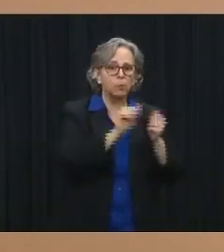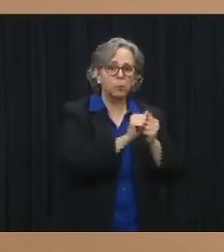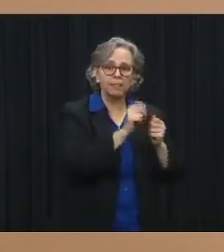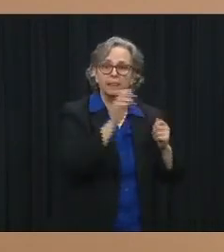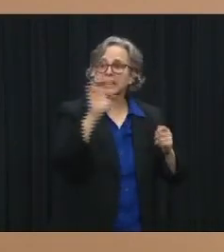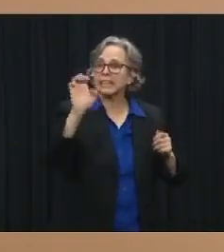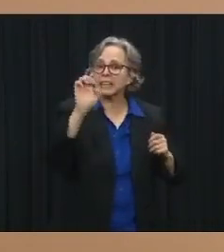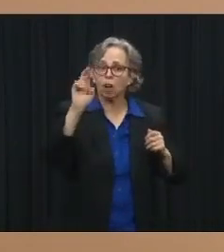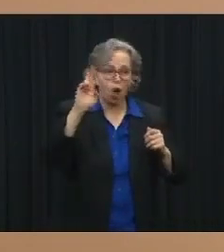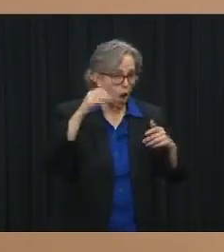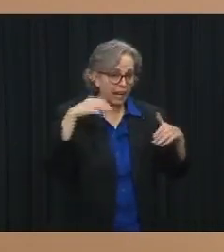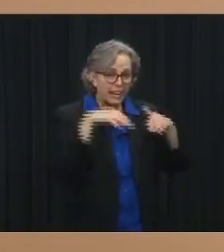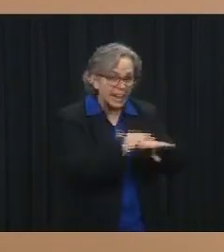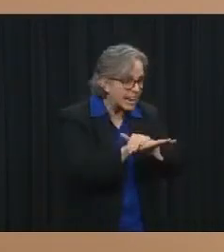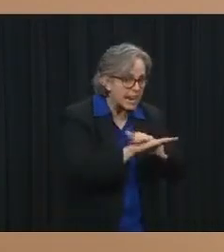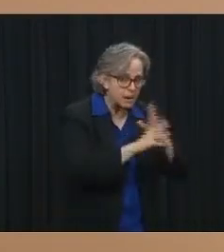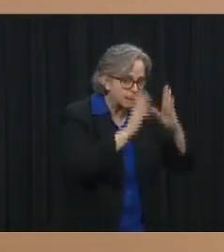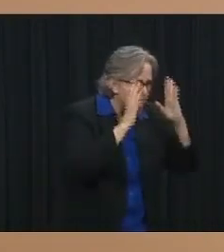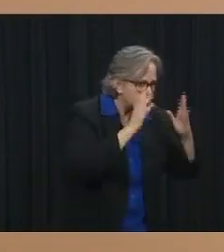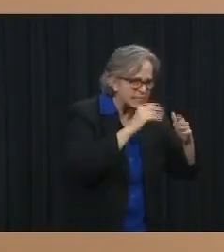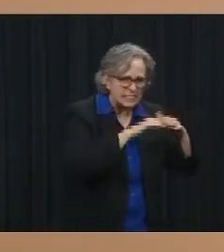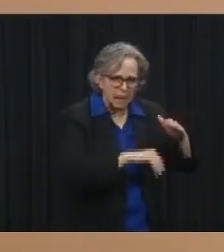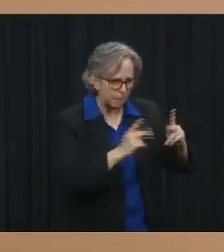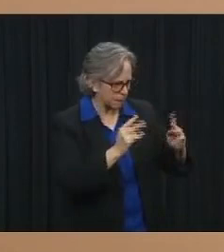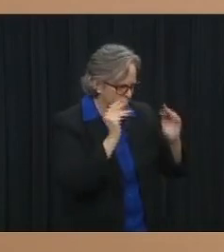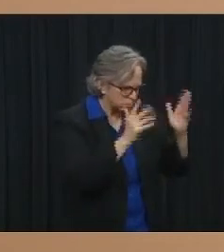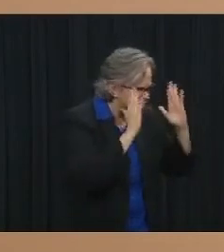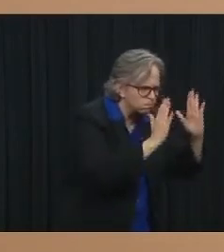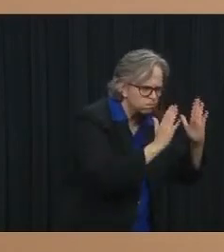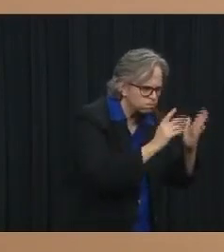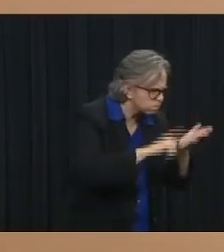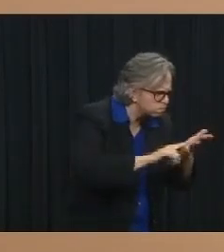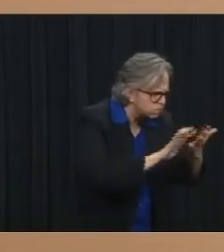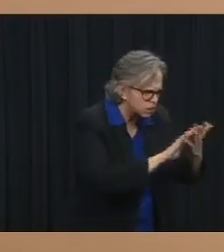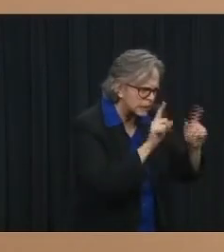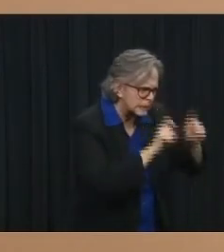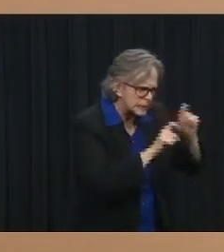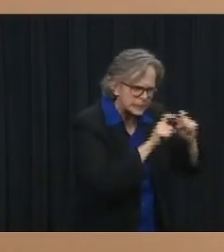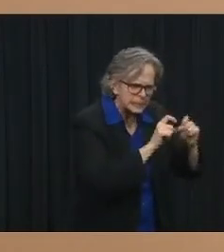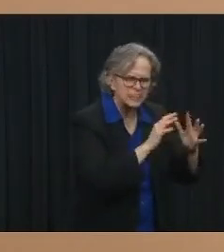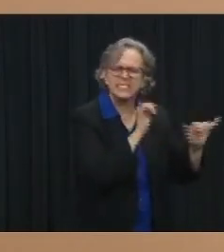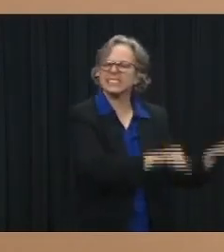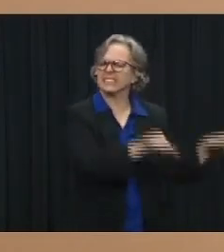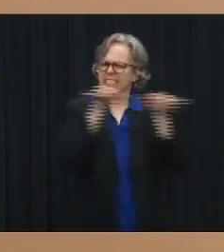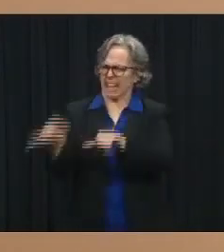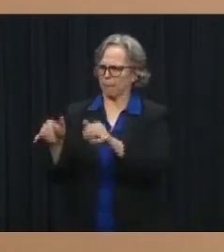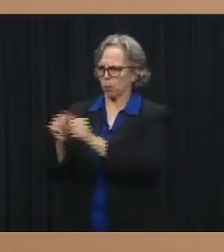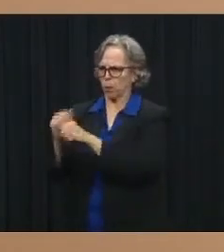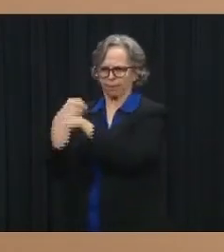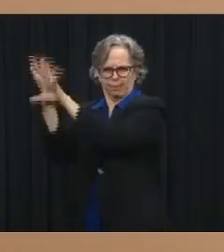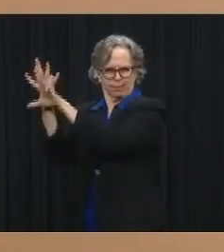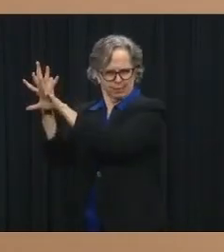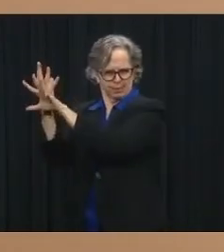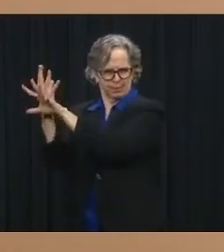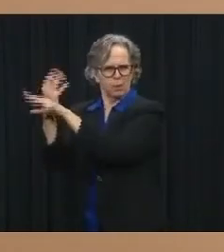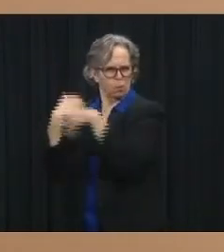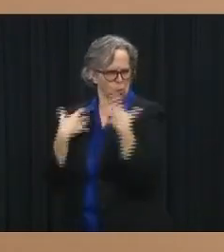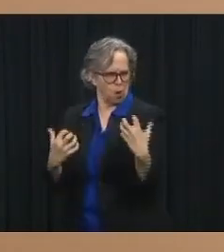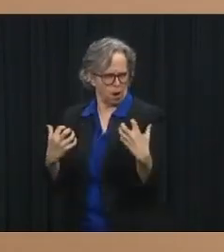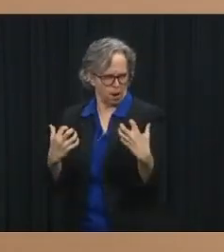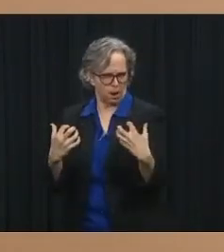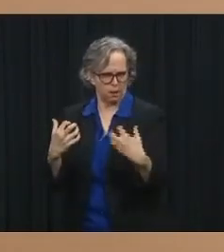minutes you have to have done an EKG. Well, at home, the second a patient reaches out to you, even without a test, do that